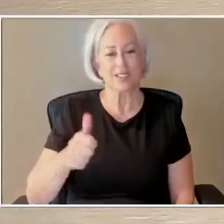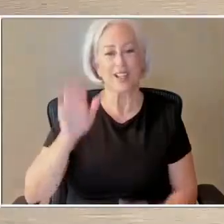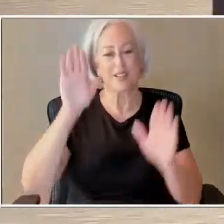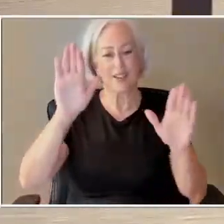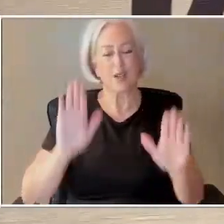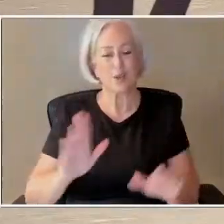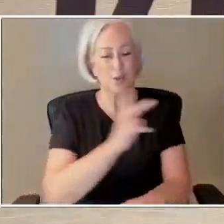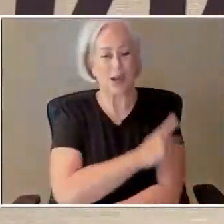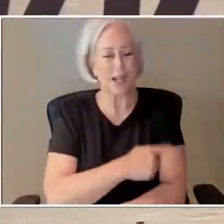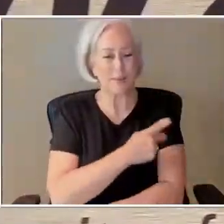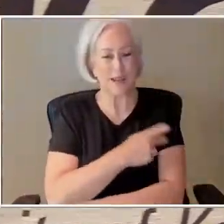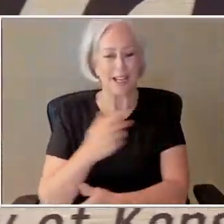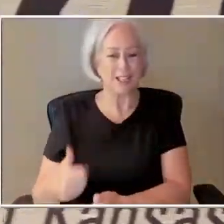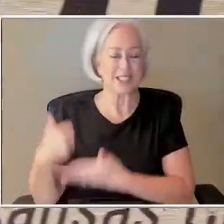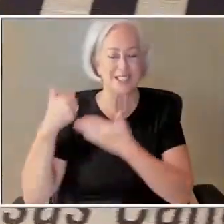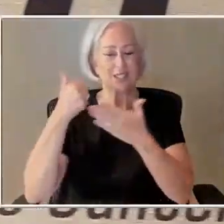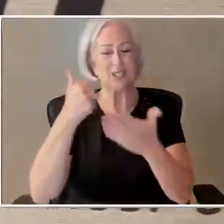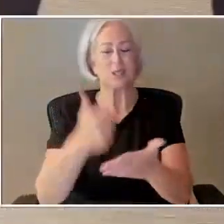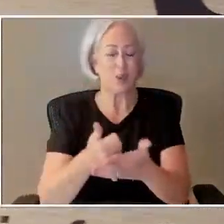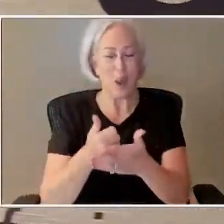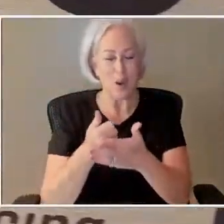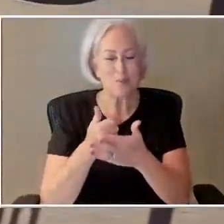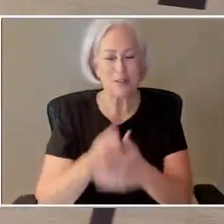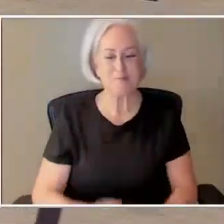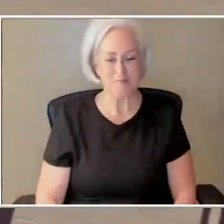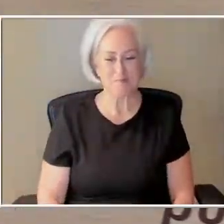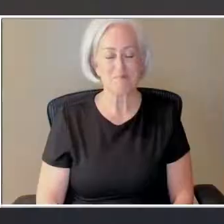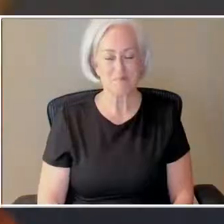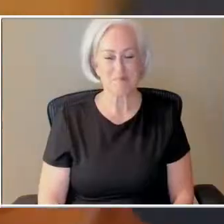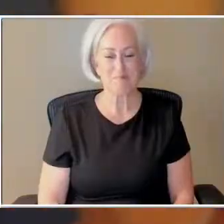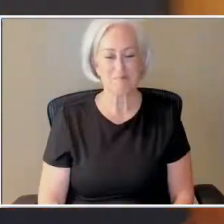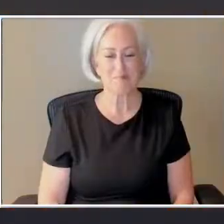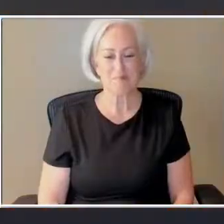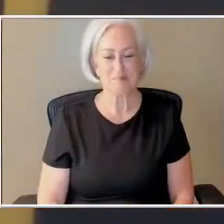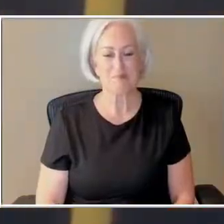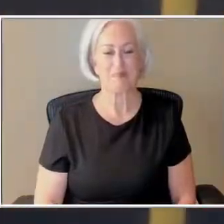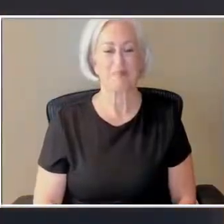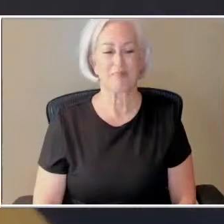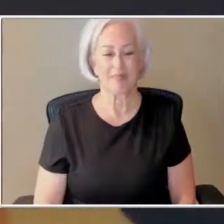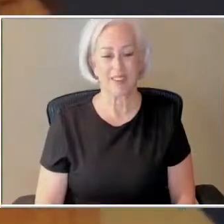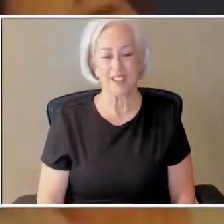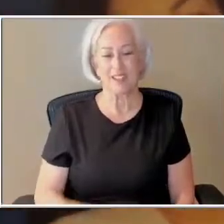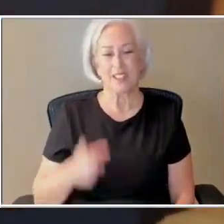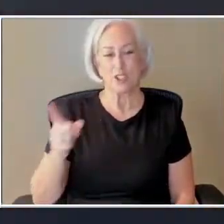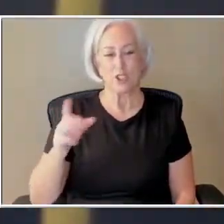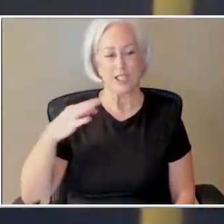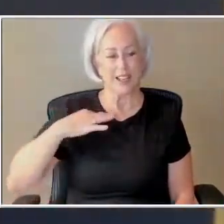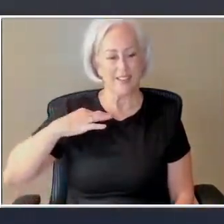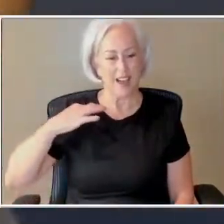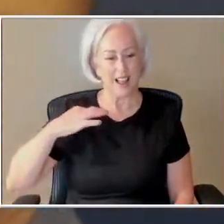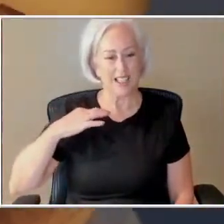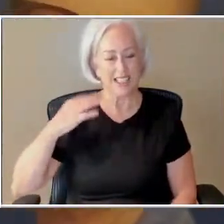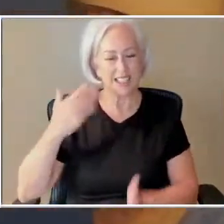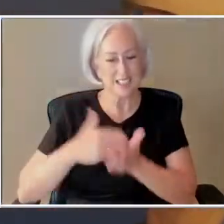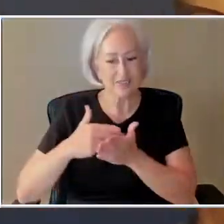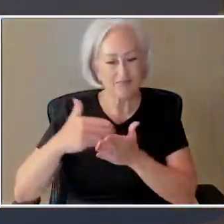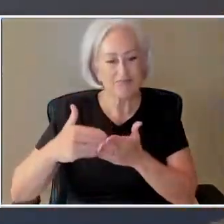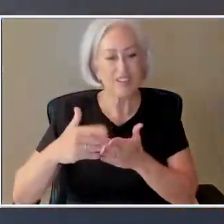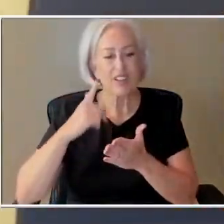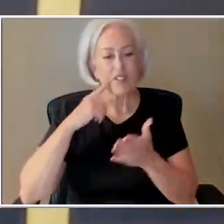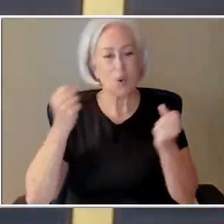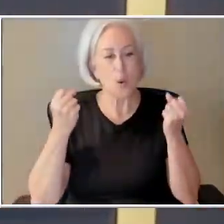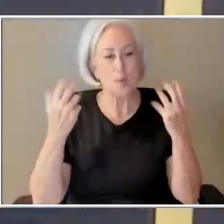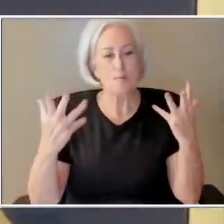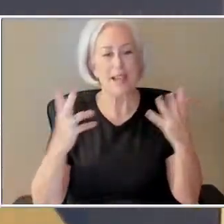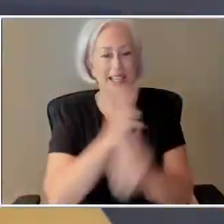kind of like Tisha's patients as well. She volunteers a lot for many of our patients